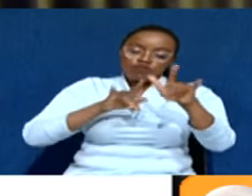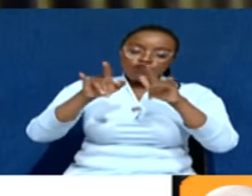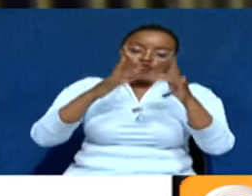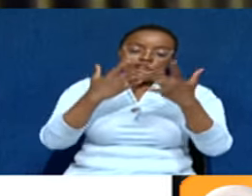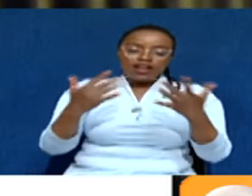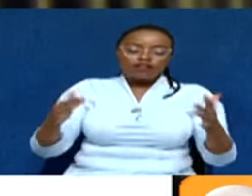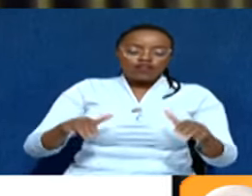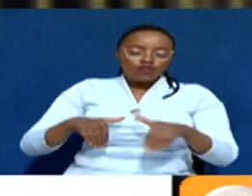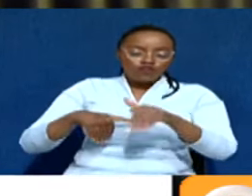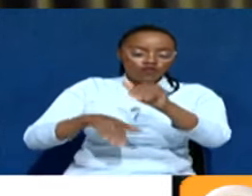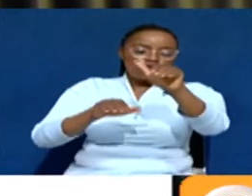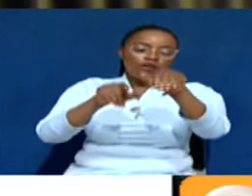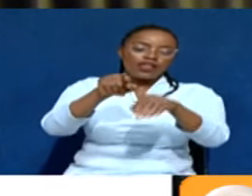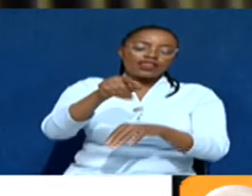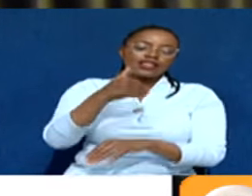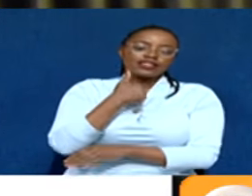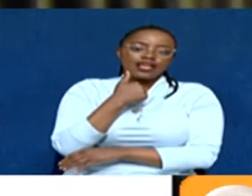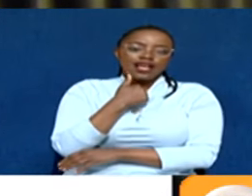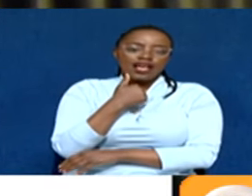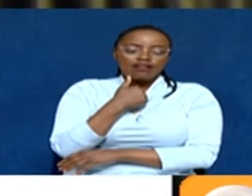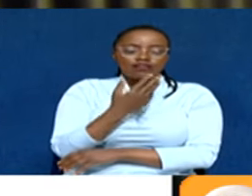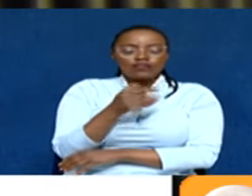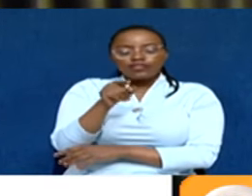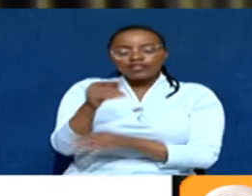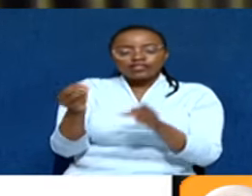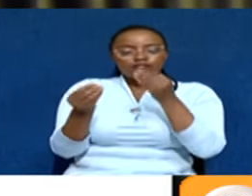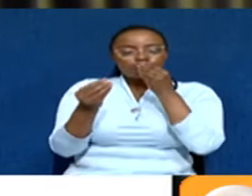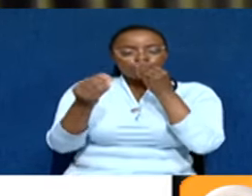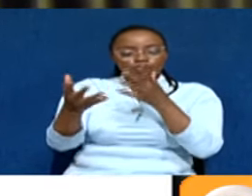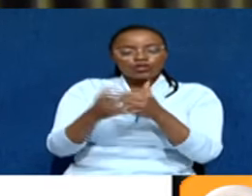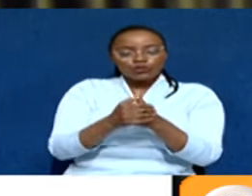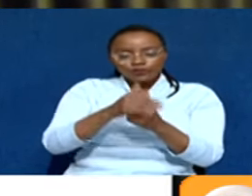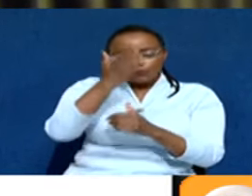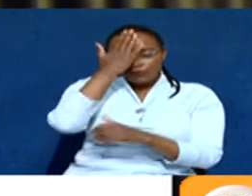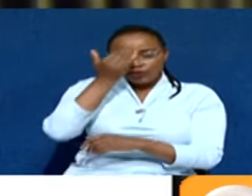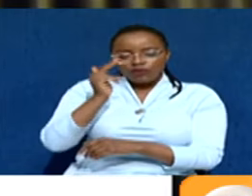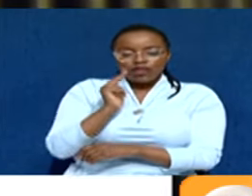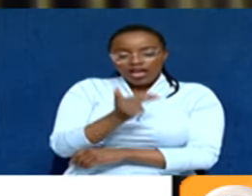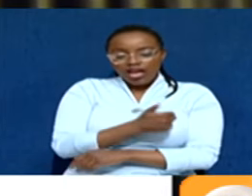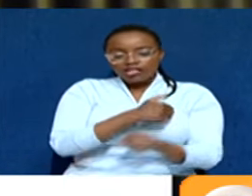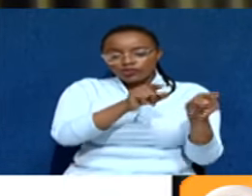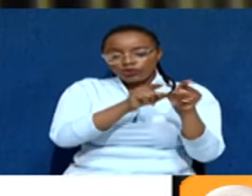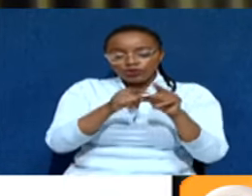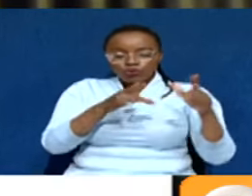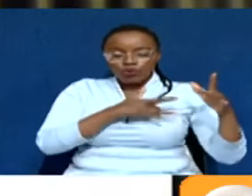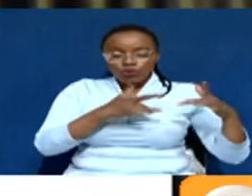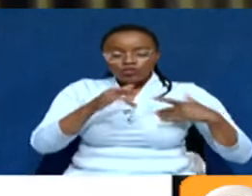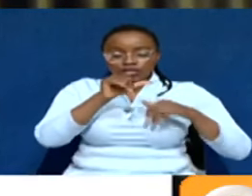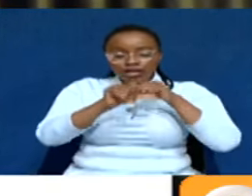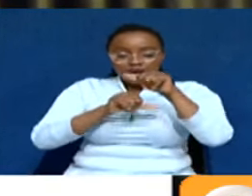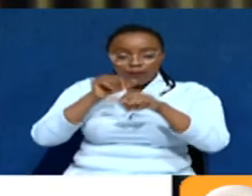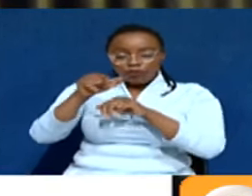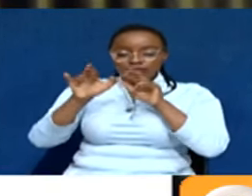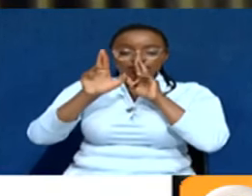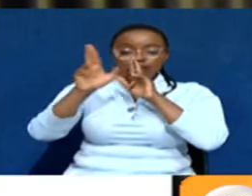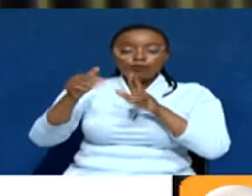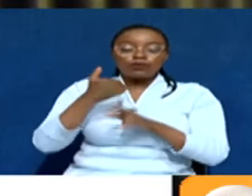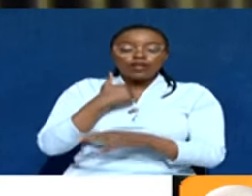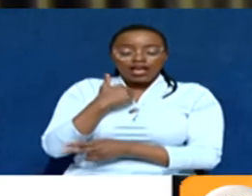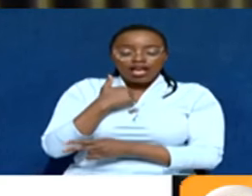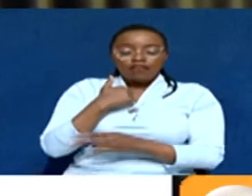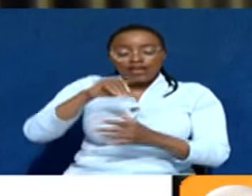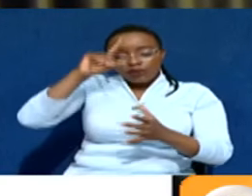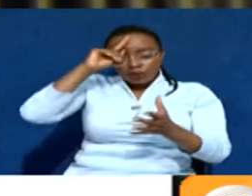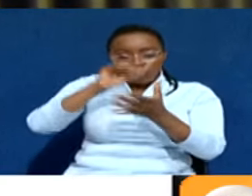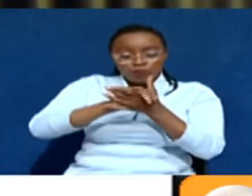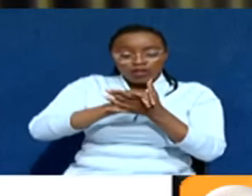are following up on those postmortem information because we had also concerns on the report. And we believe